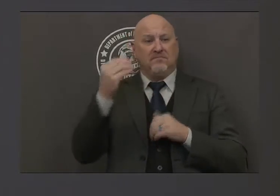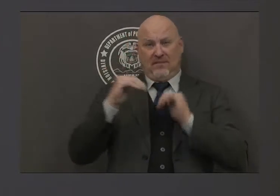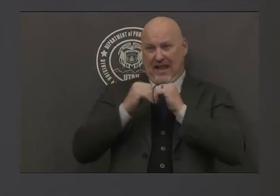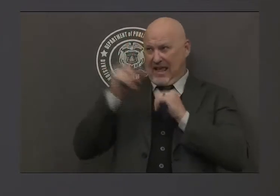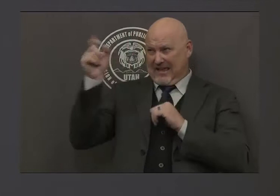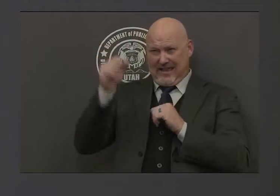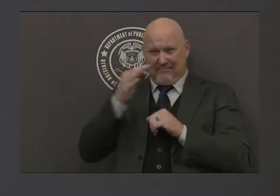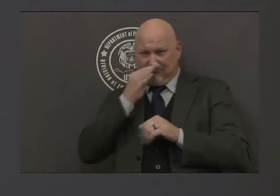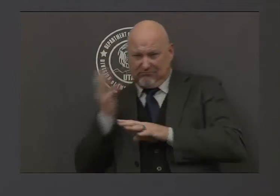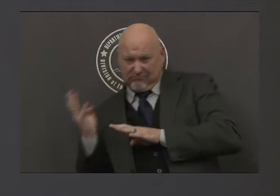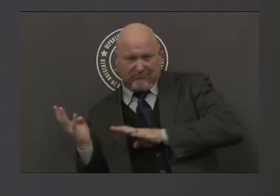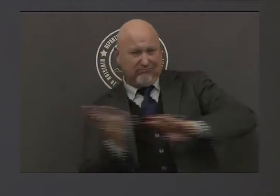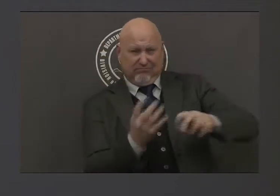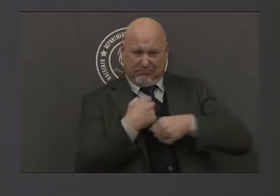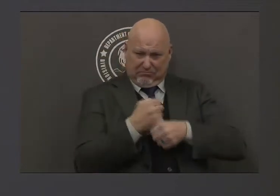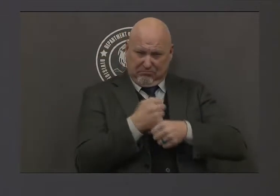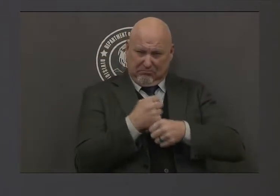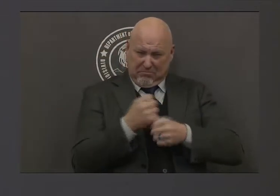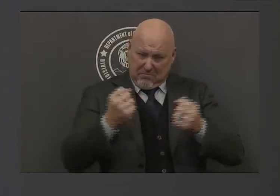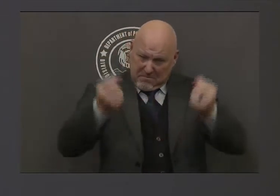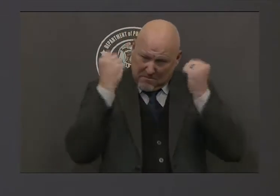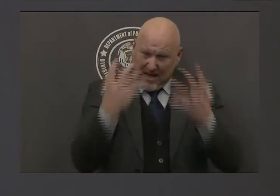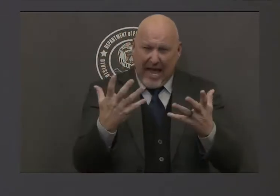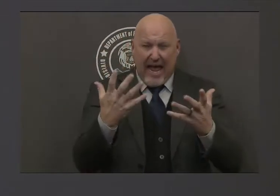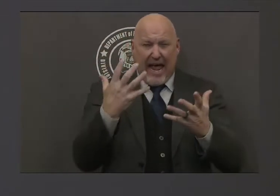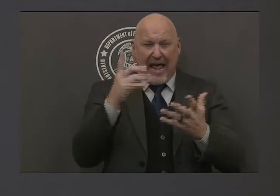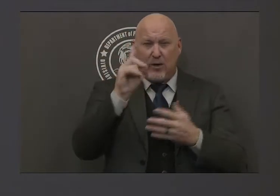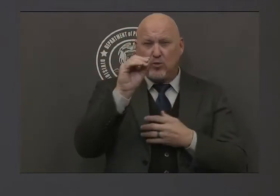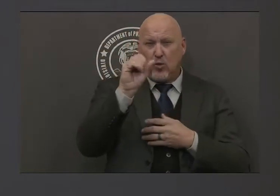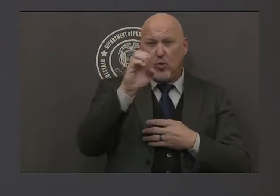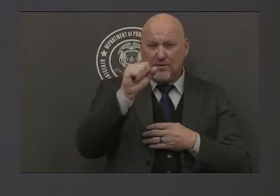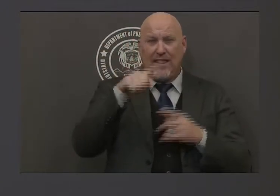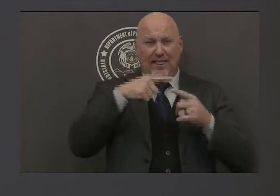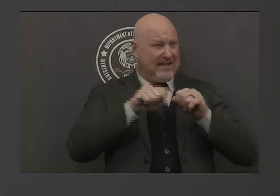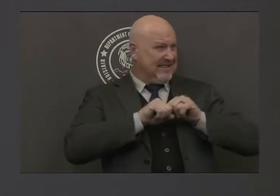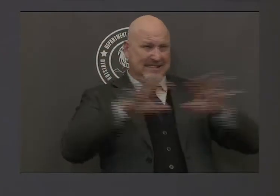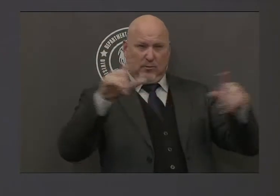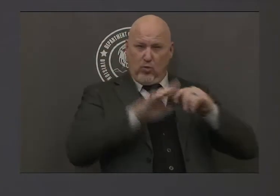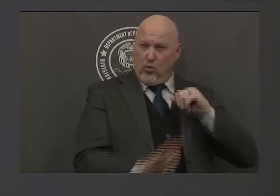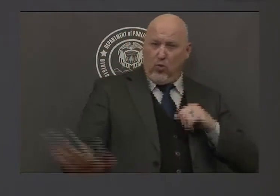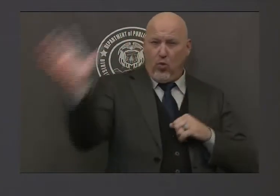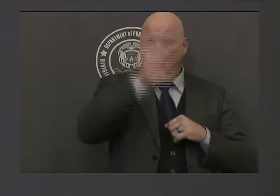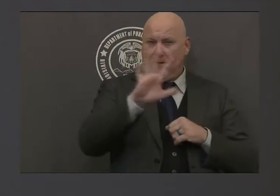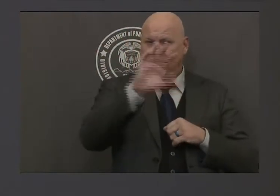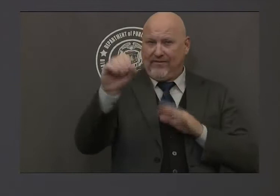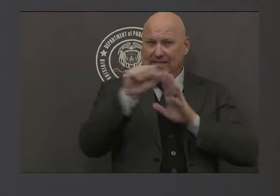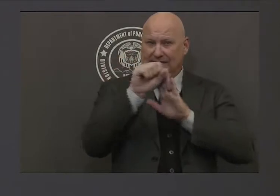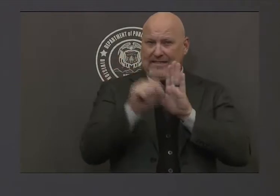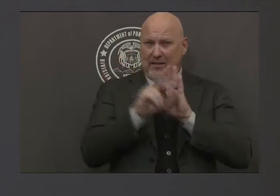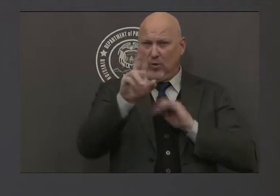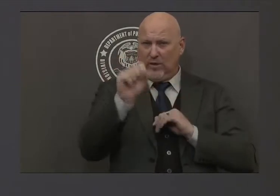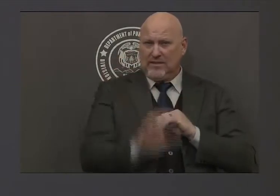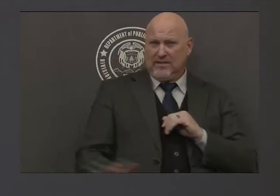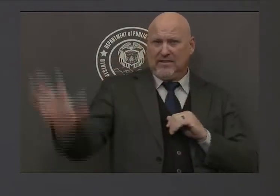coming in the coming days. And so there should be great anticipation. There should be